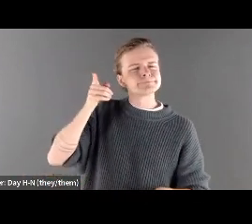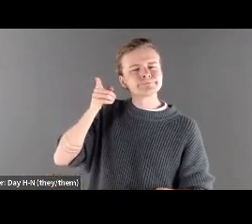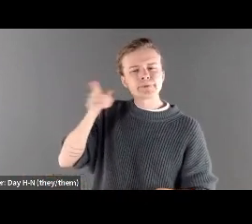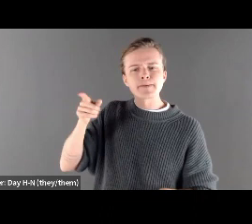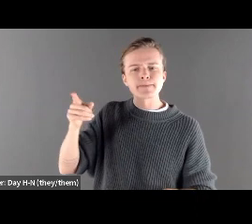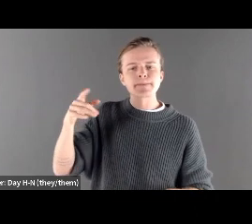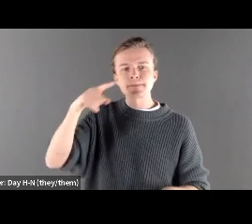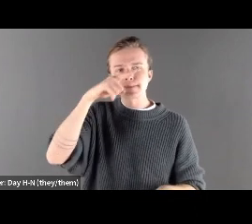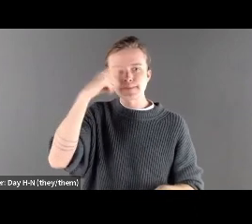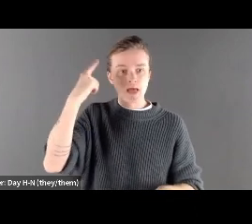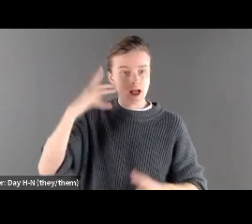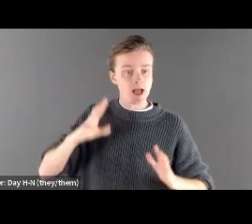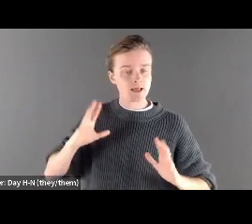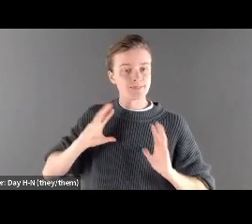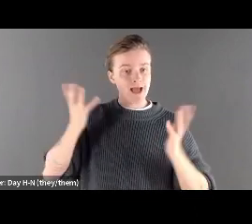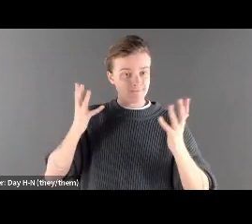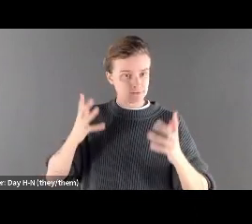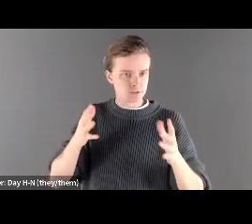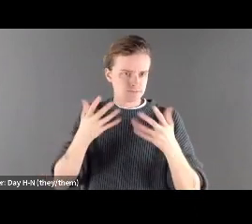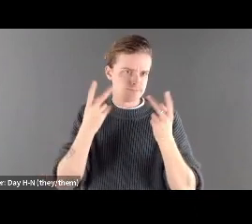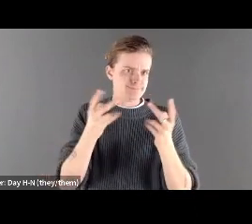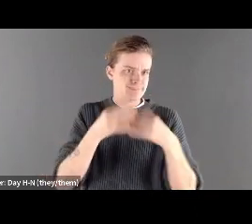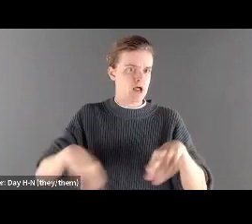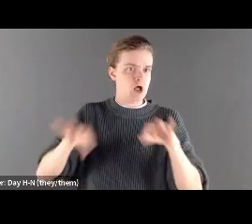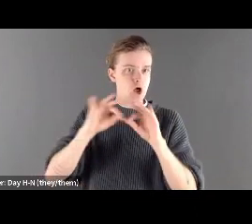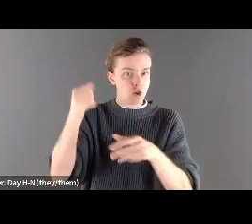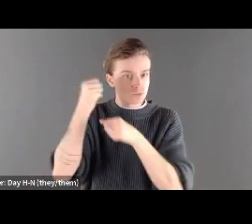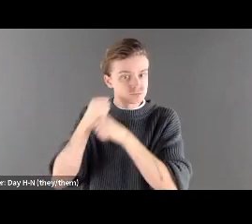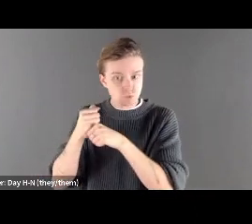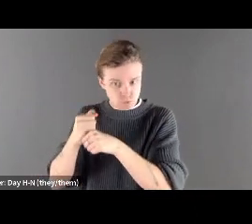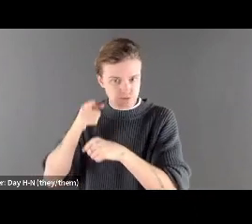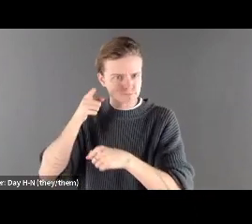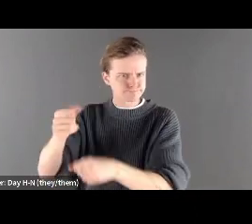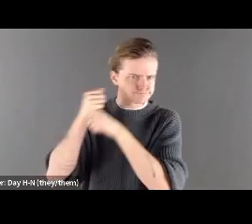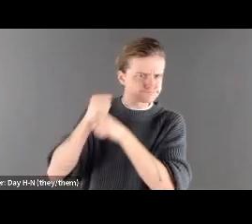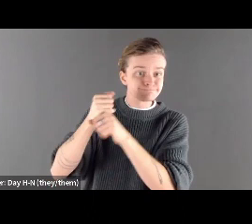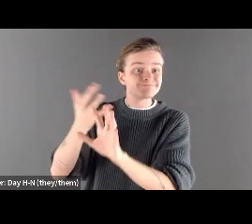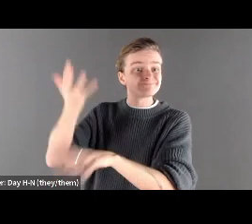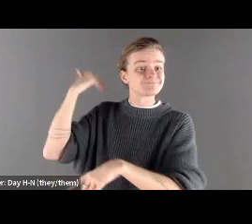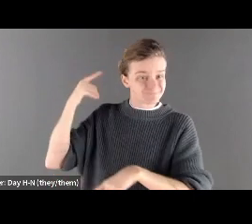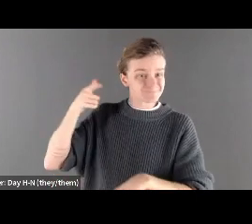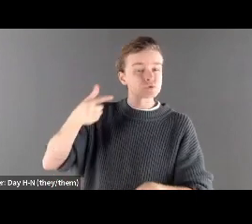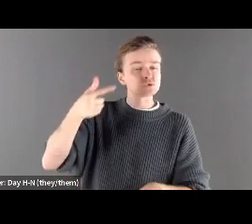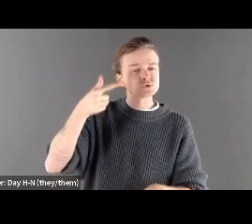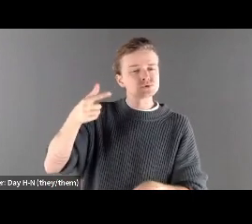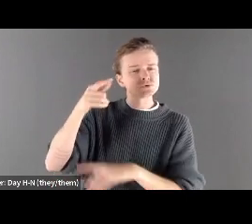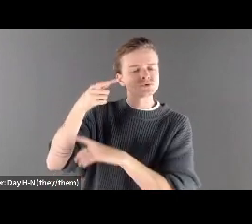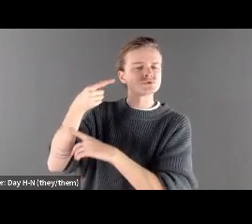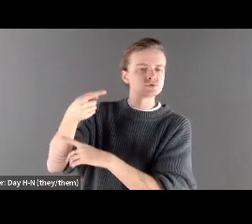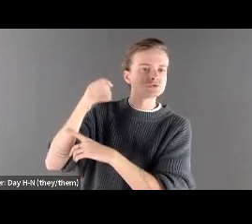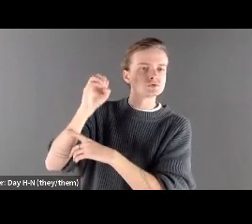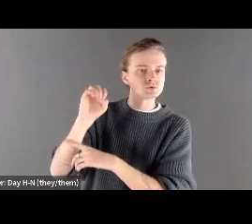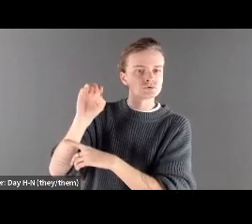murder of George Floyd. He was subsequently sort of harassed by the police, in particular by